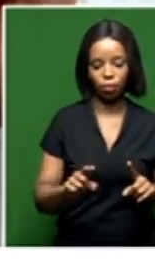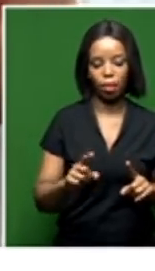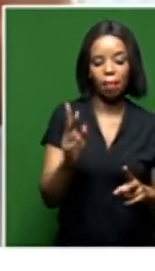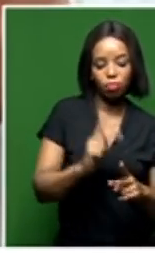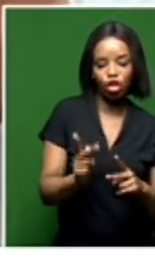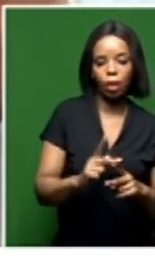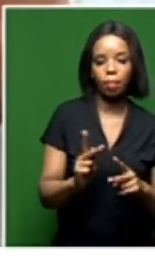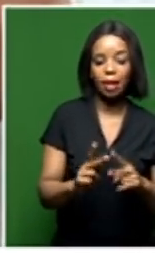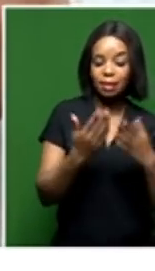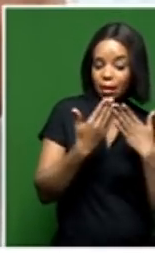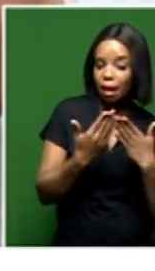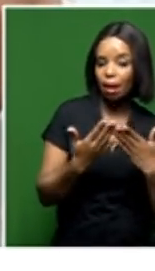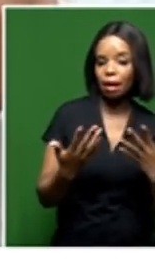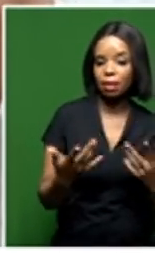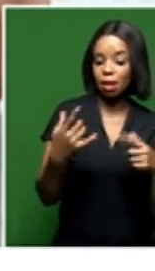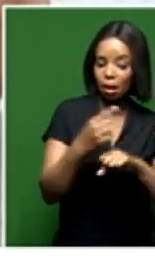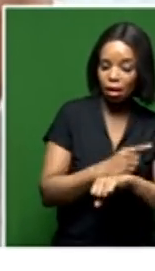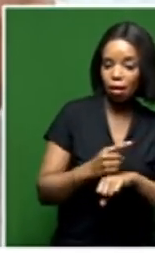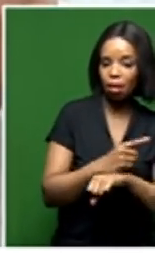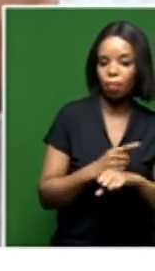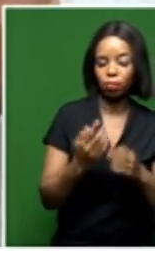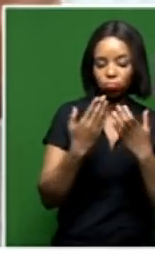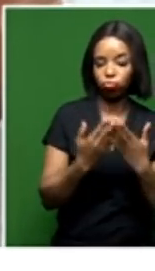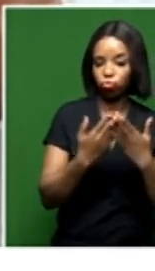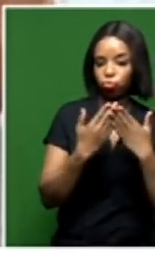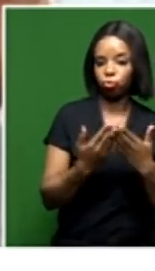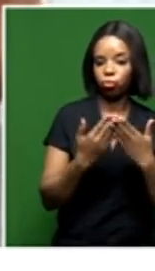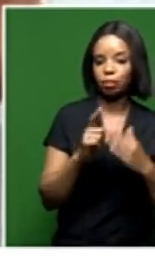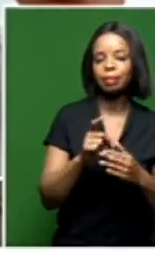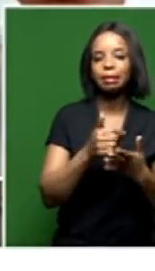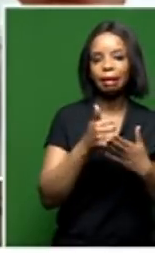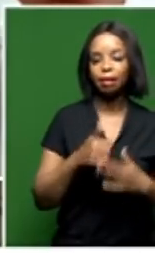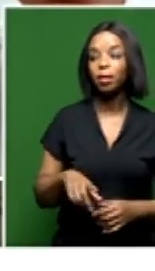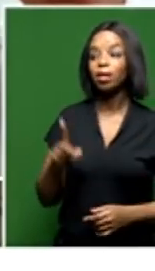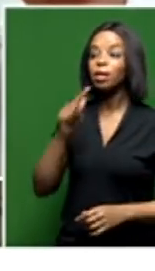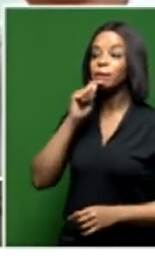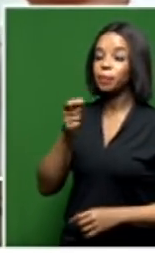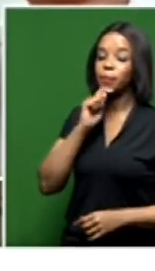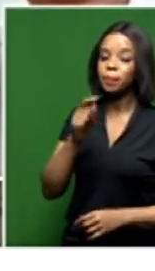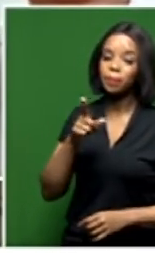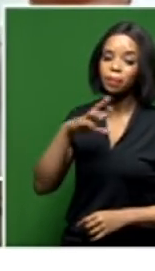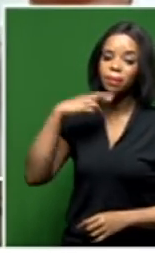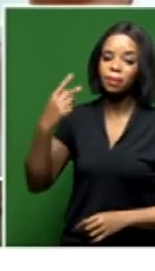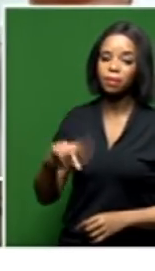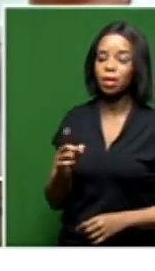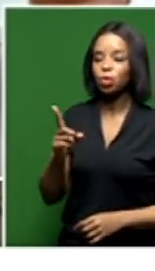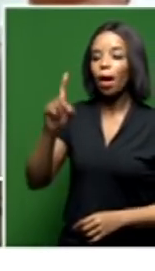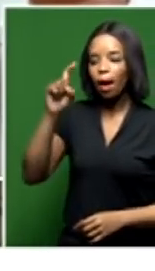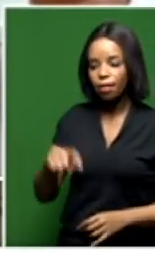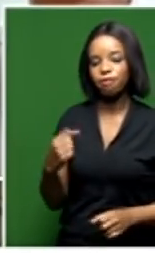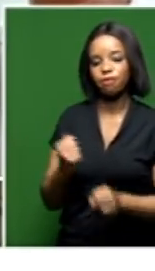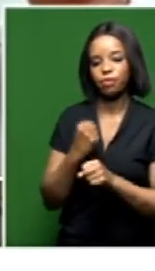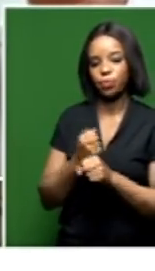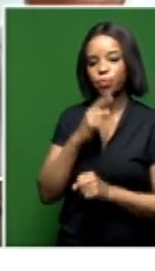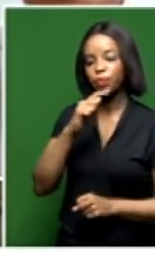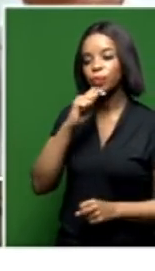just studying. Putting the hours behind the books is what really matters. Yeah, I mean, that's the reality, is it? I mean, you've got to put the work in,